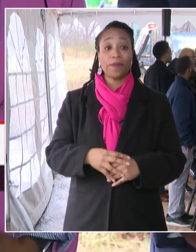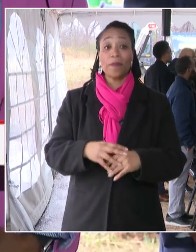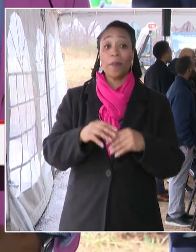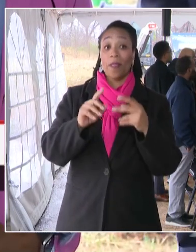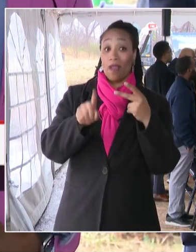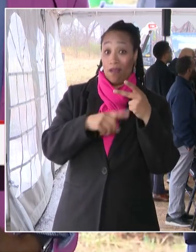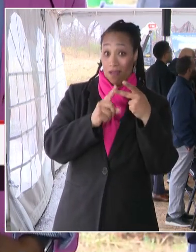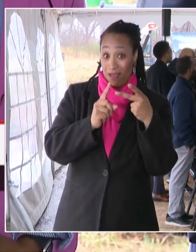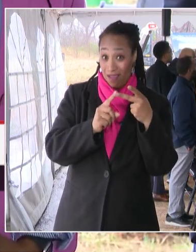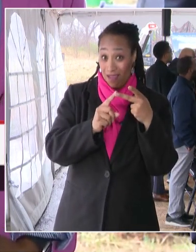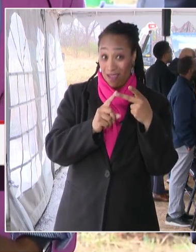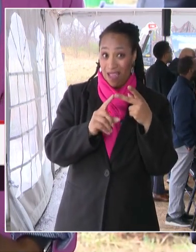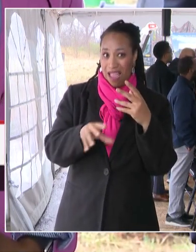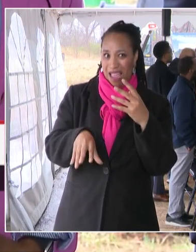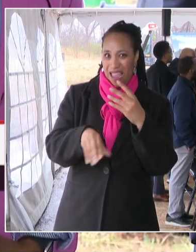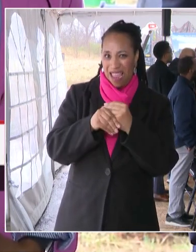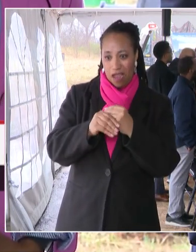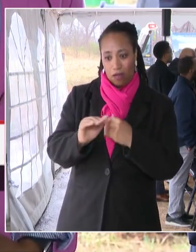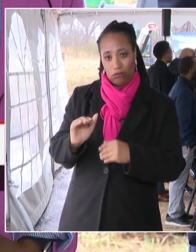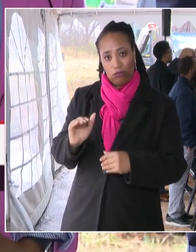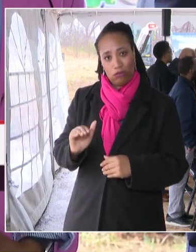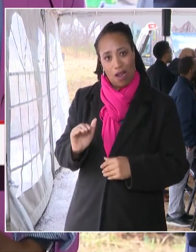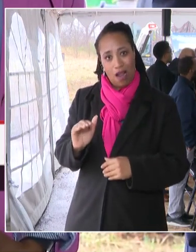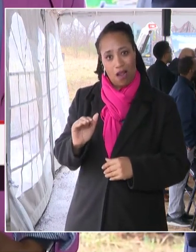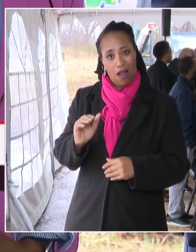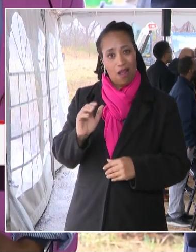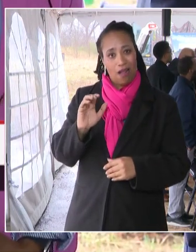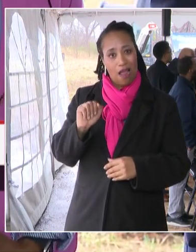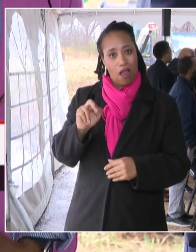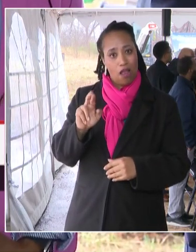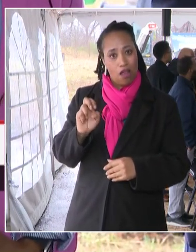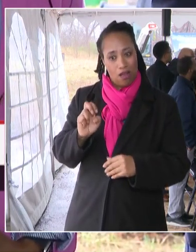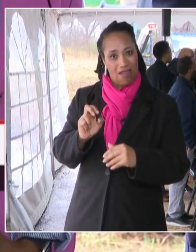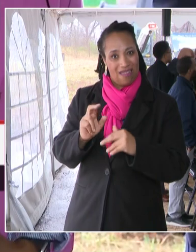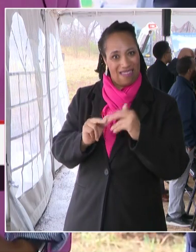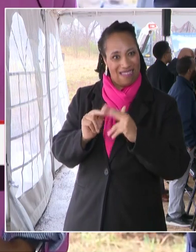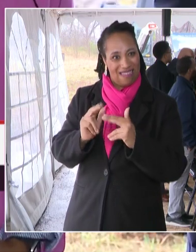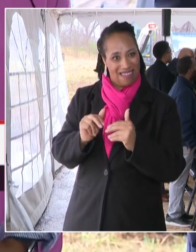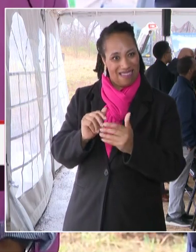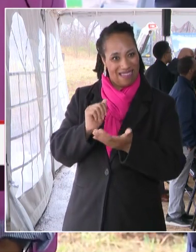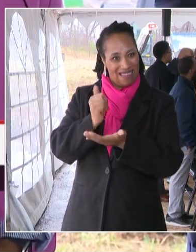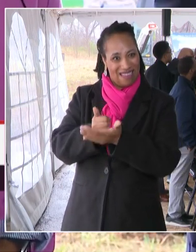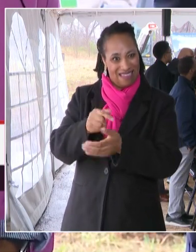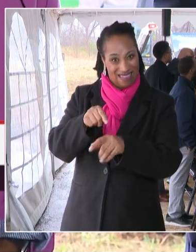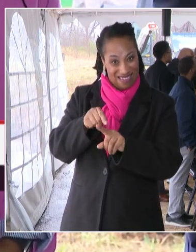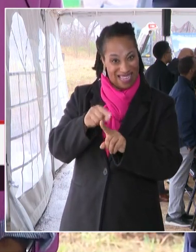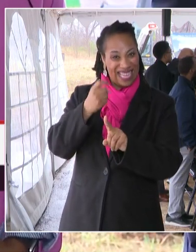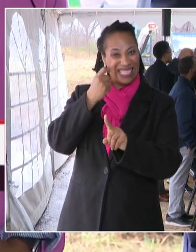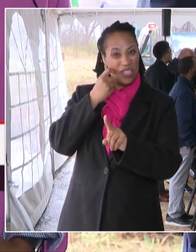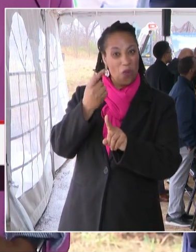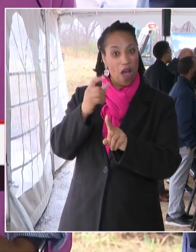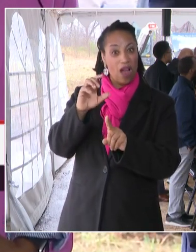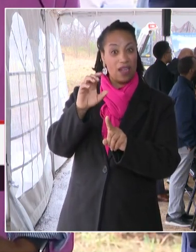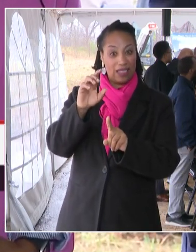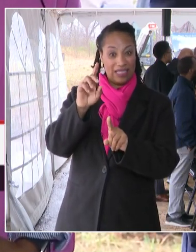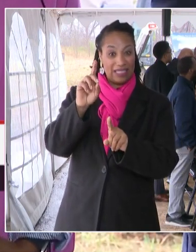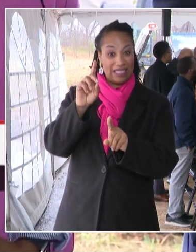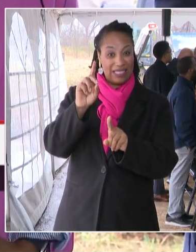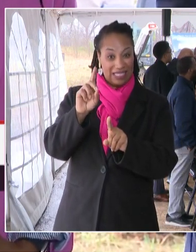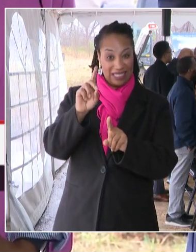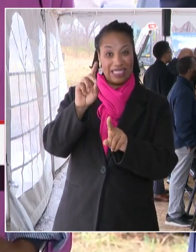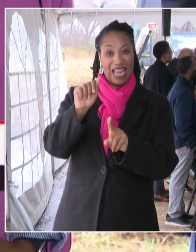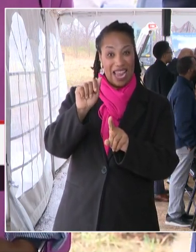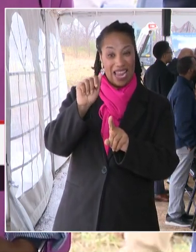a child care facility. You heard Delano talk about going to this school. It was an elementary school